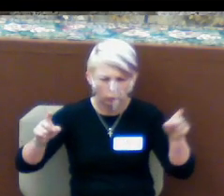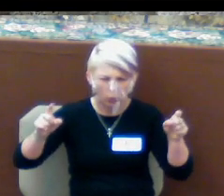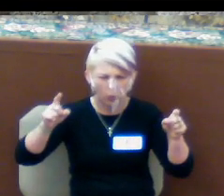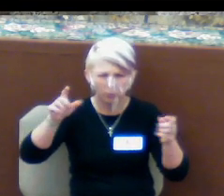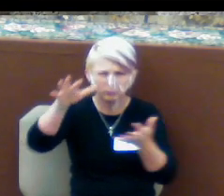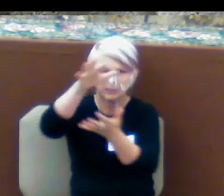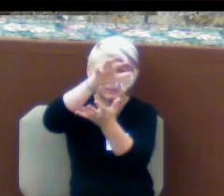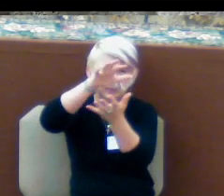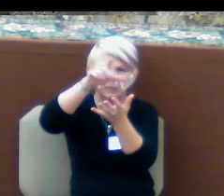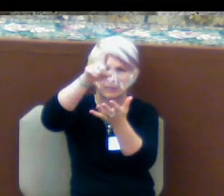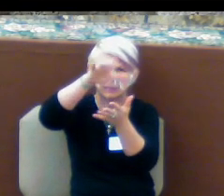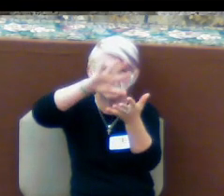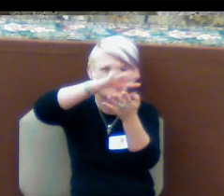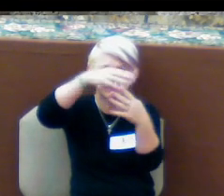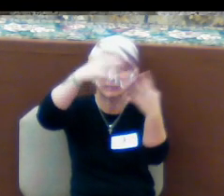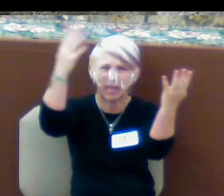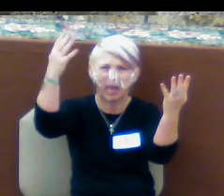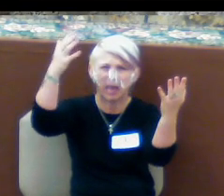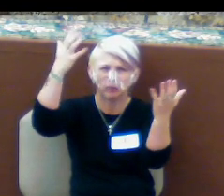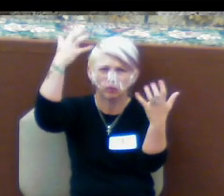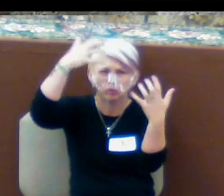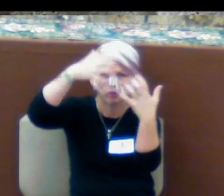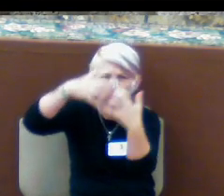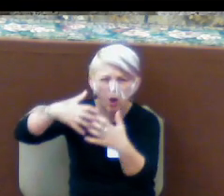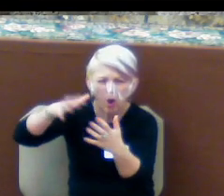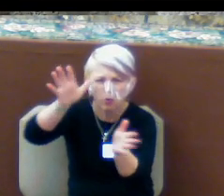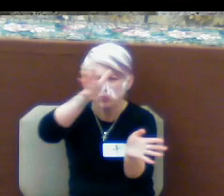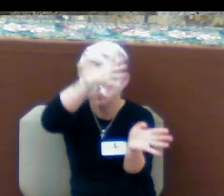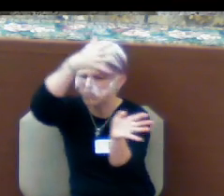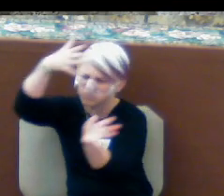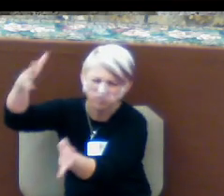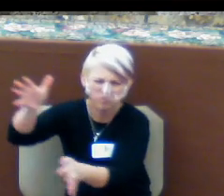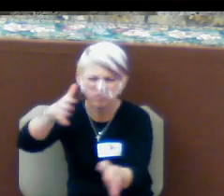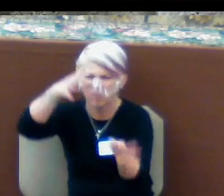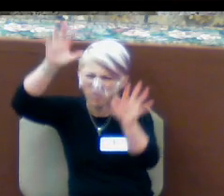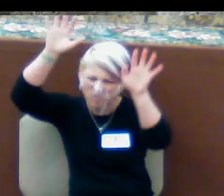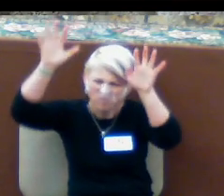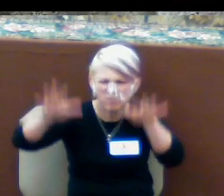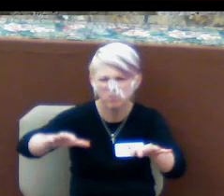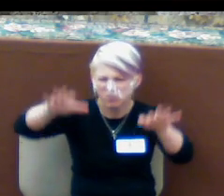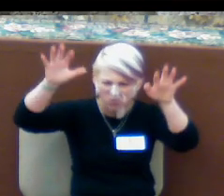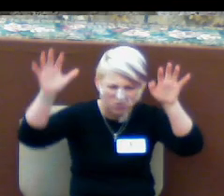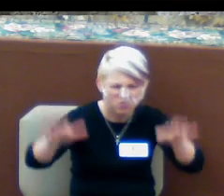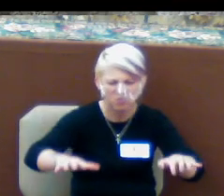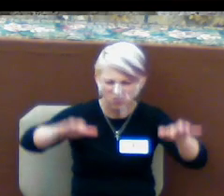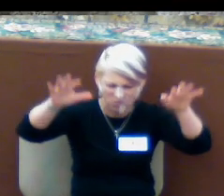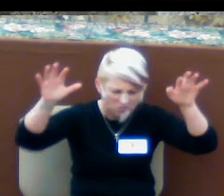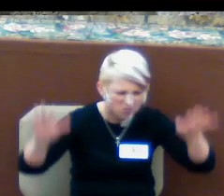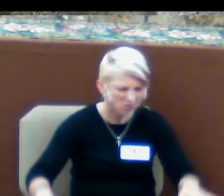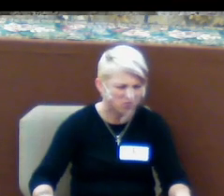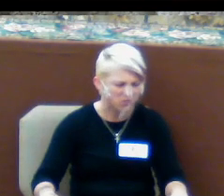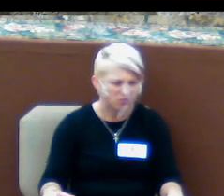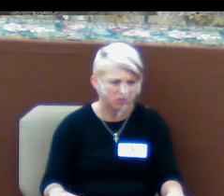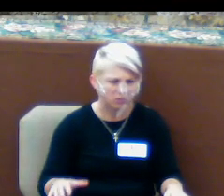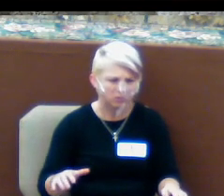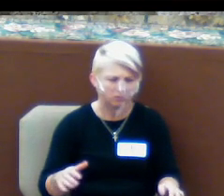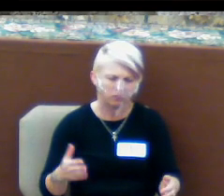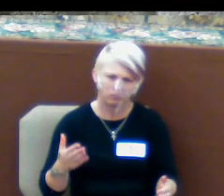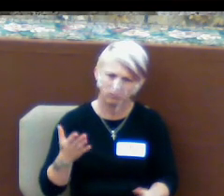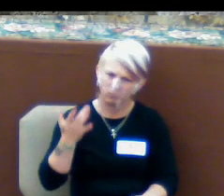and cloudy. The wind is beginning to howl. Soon the rain will be coming down like holy buckets. How